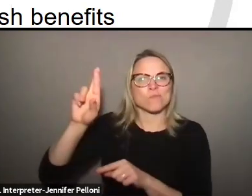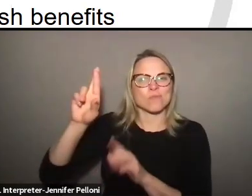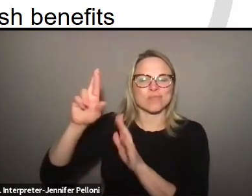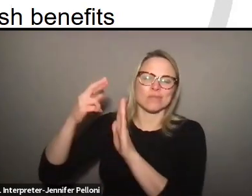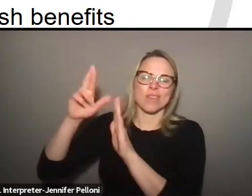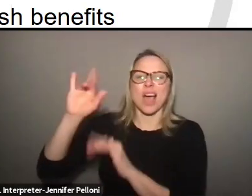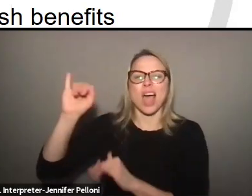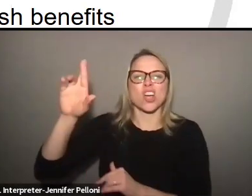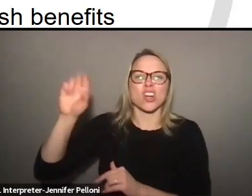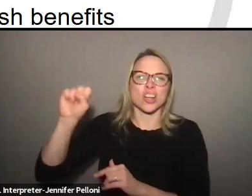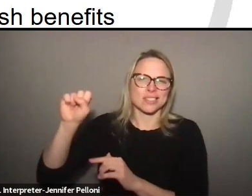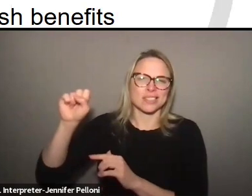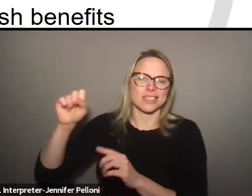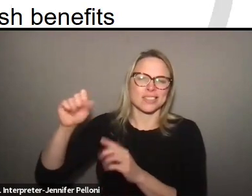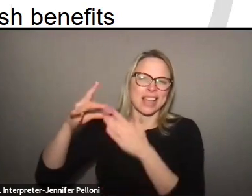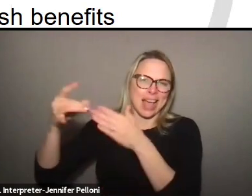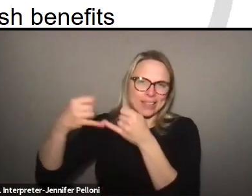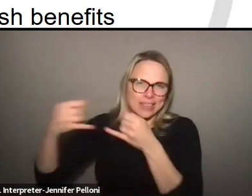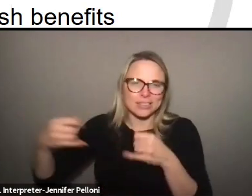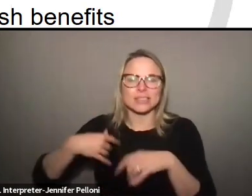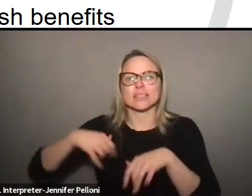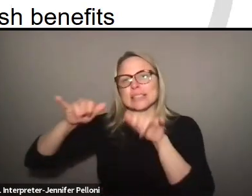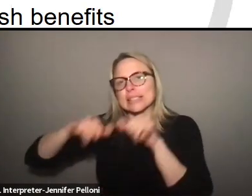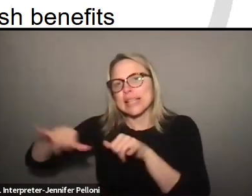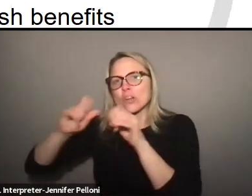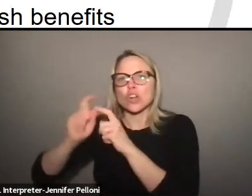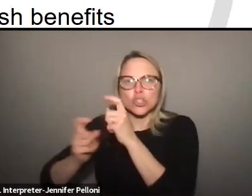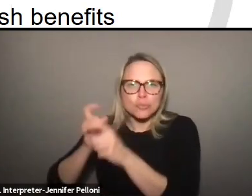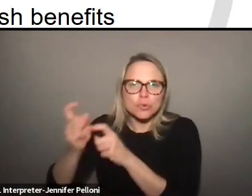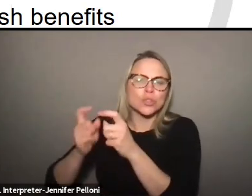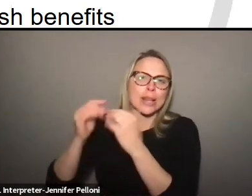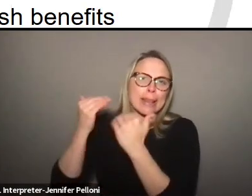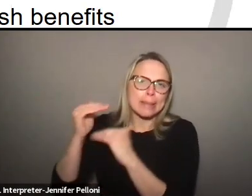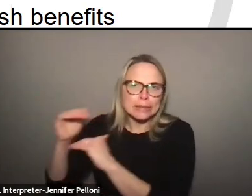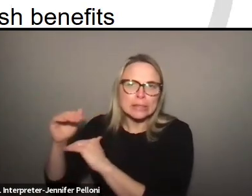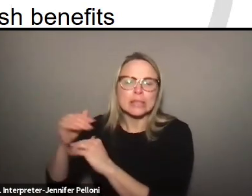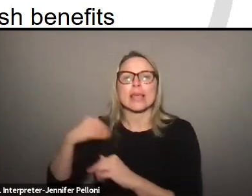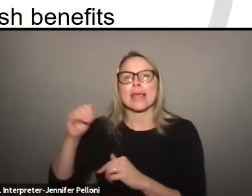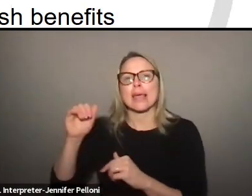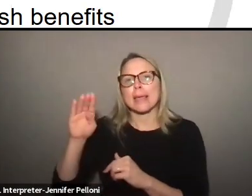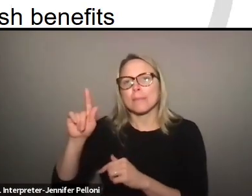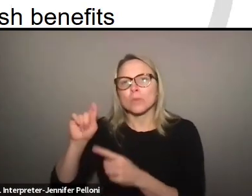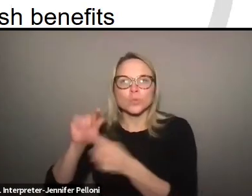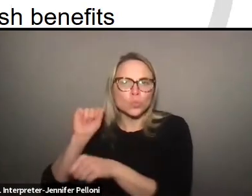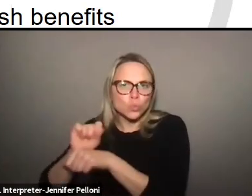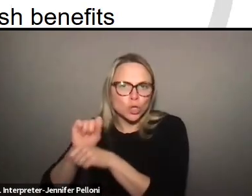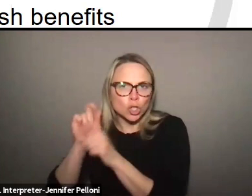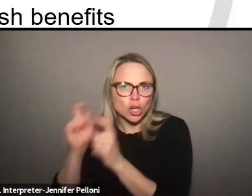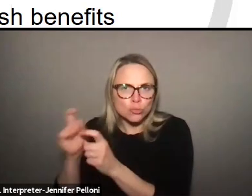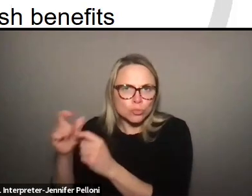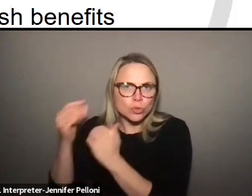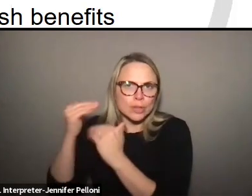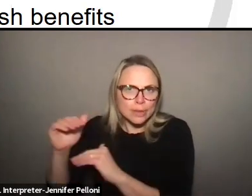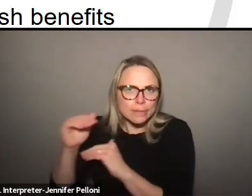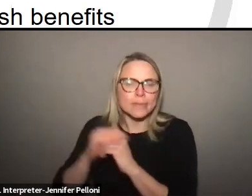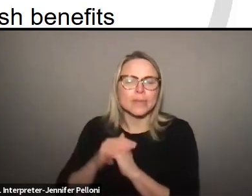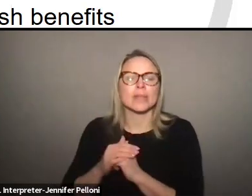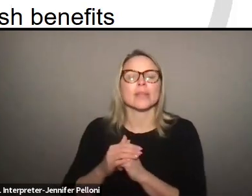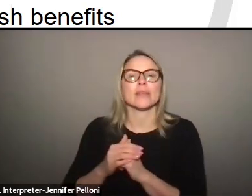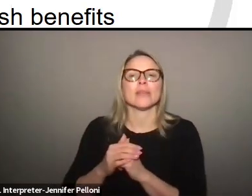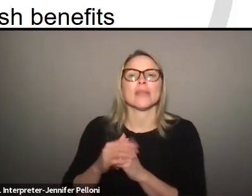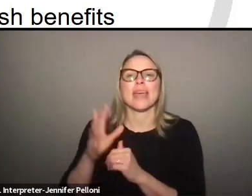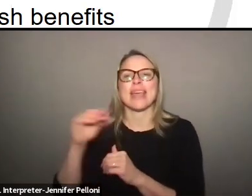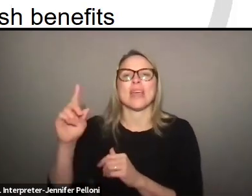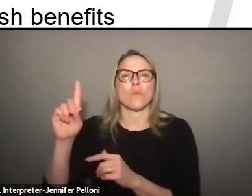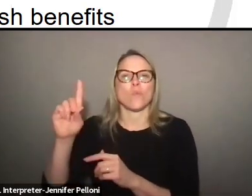as eligibility, the standard annual contribution limit, the able to work contribution limit, and also